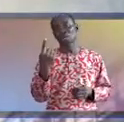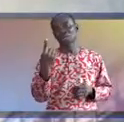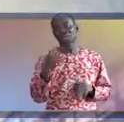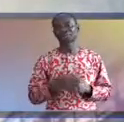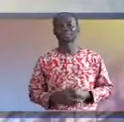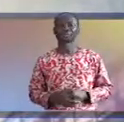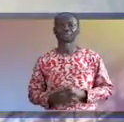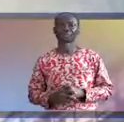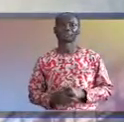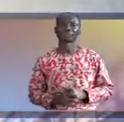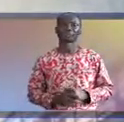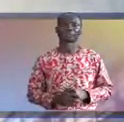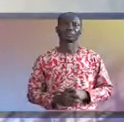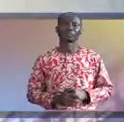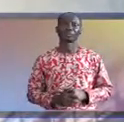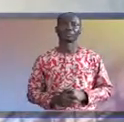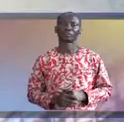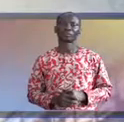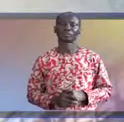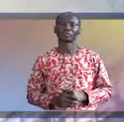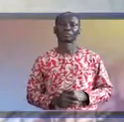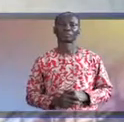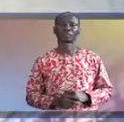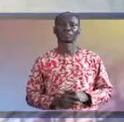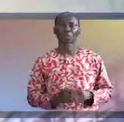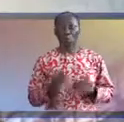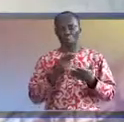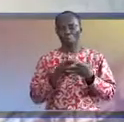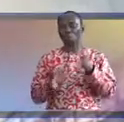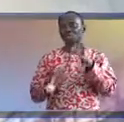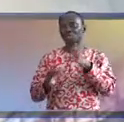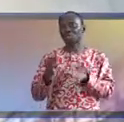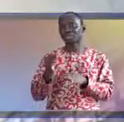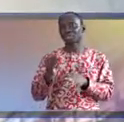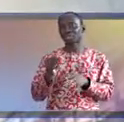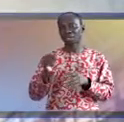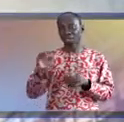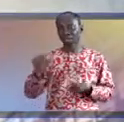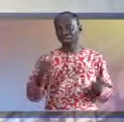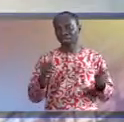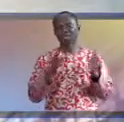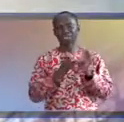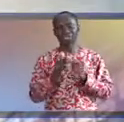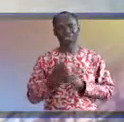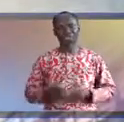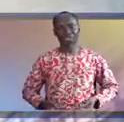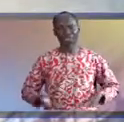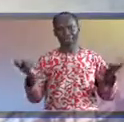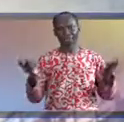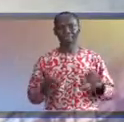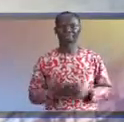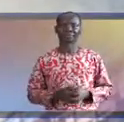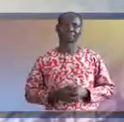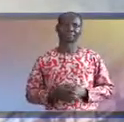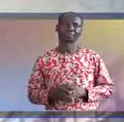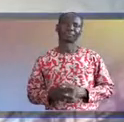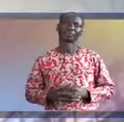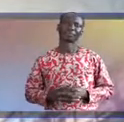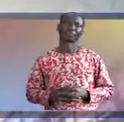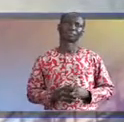is what was administered by Jesus on the Jews and Gentiles. Yebeba